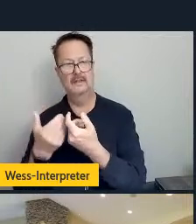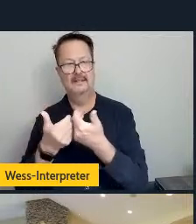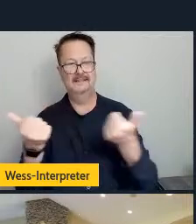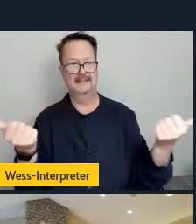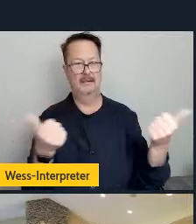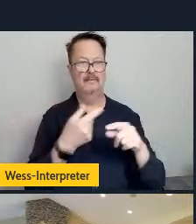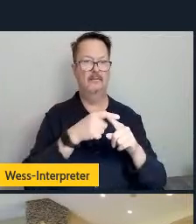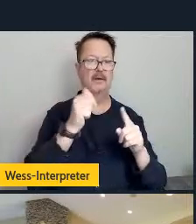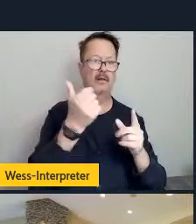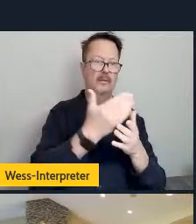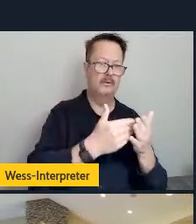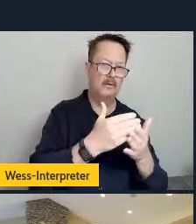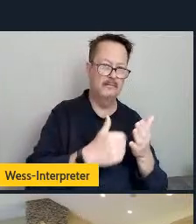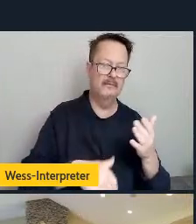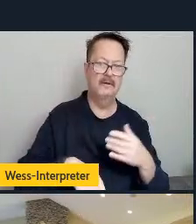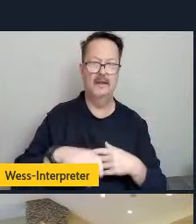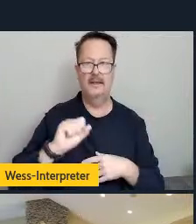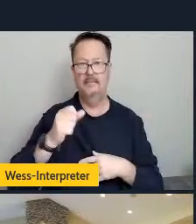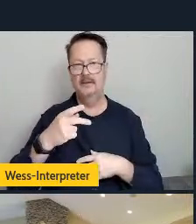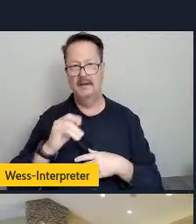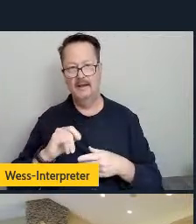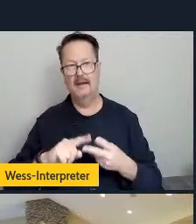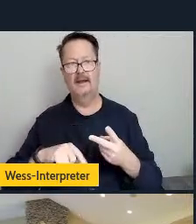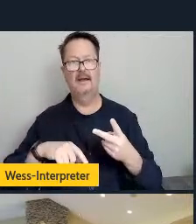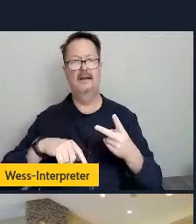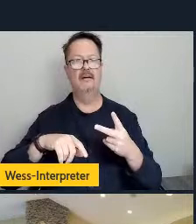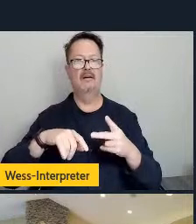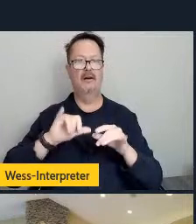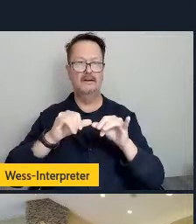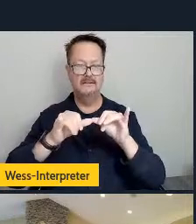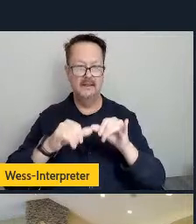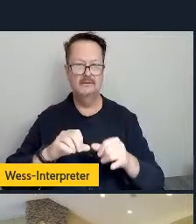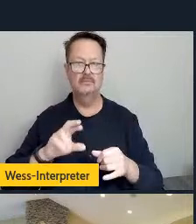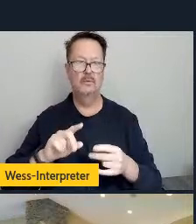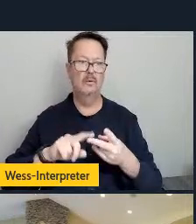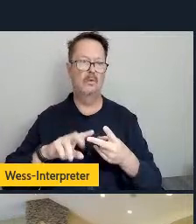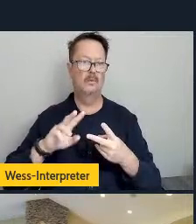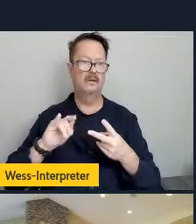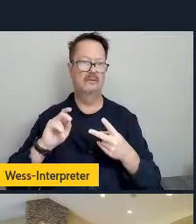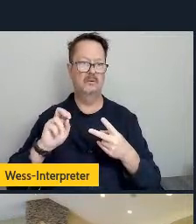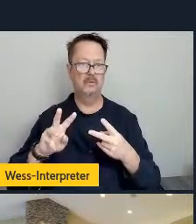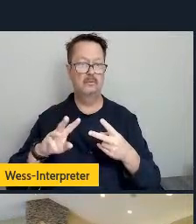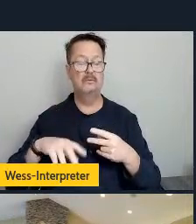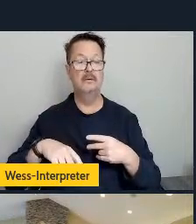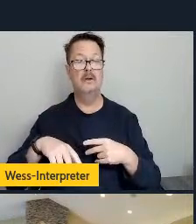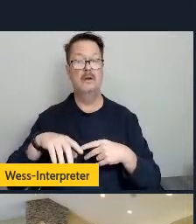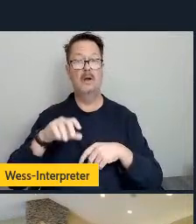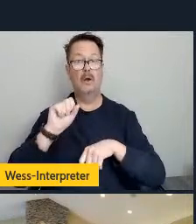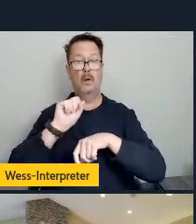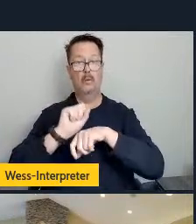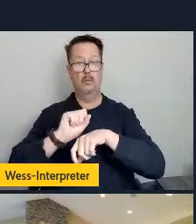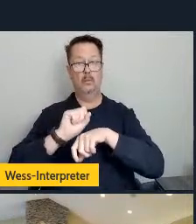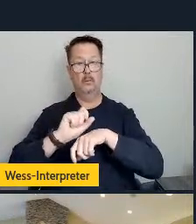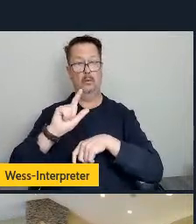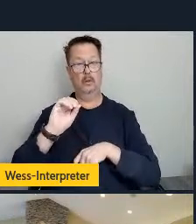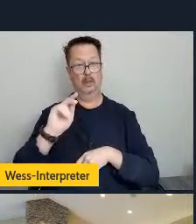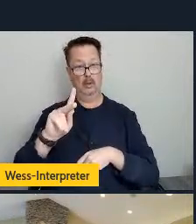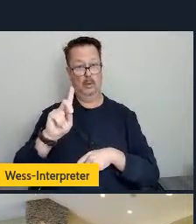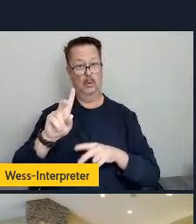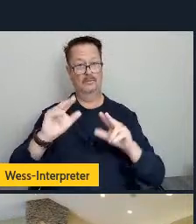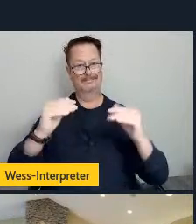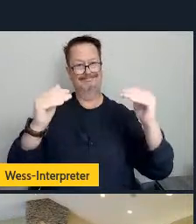for example, through an API, event-driven architecture, or whatnot. A workload describes